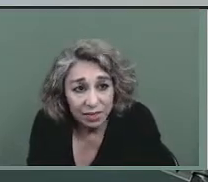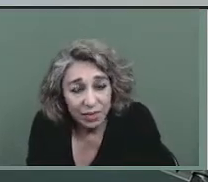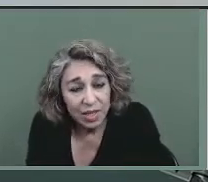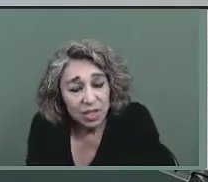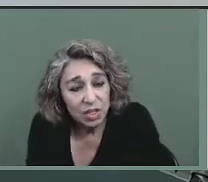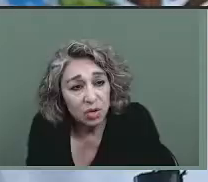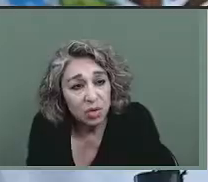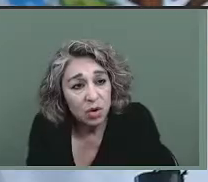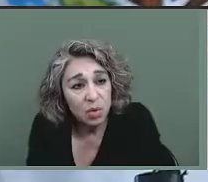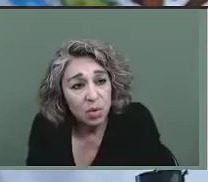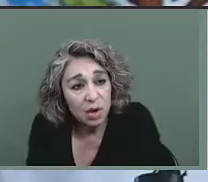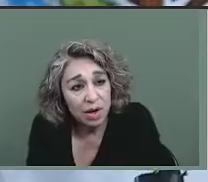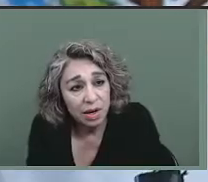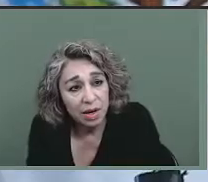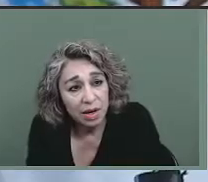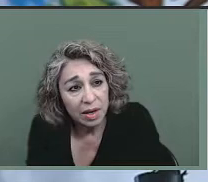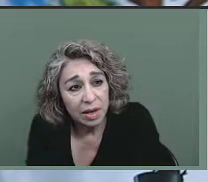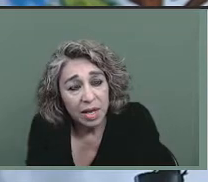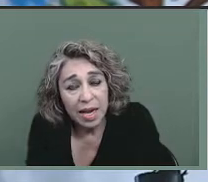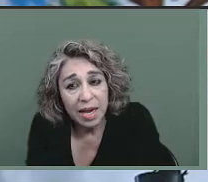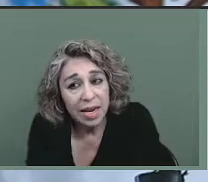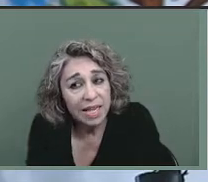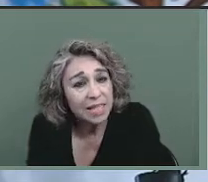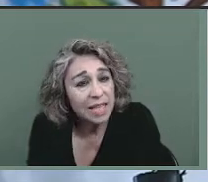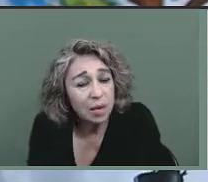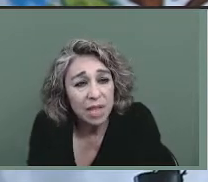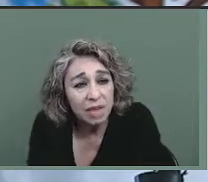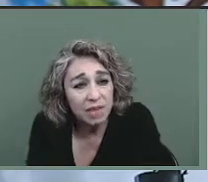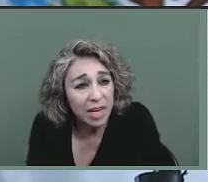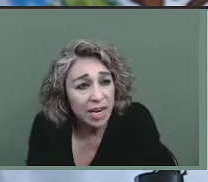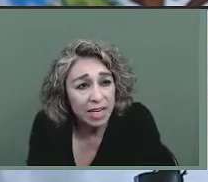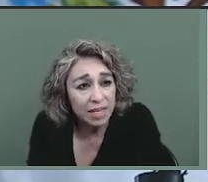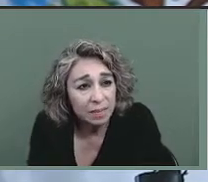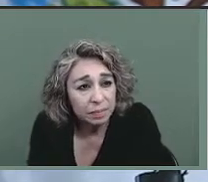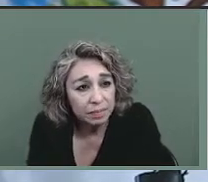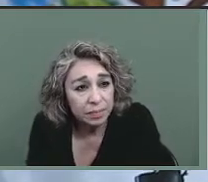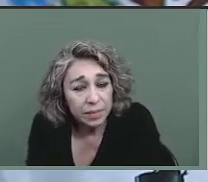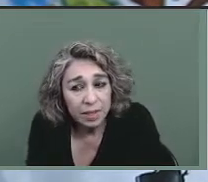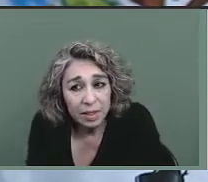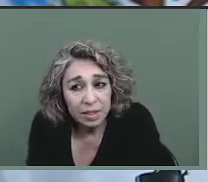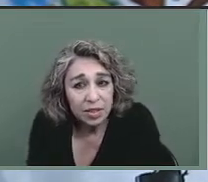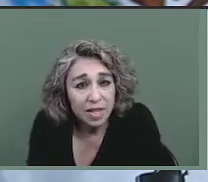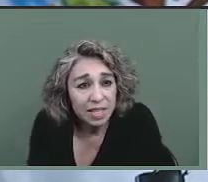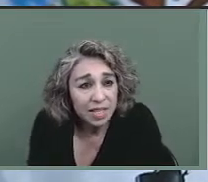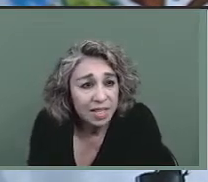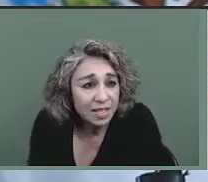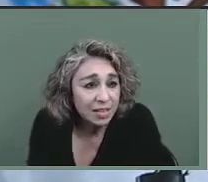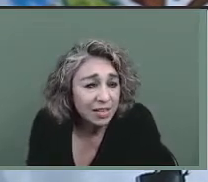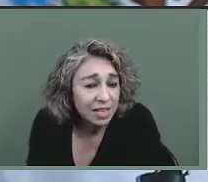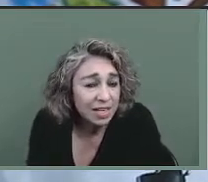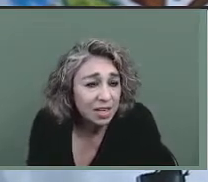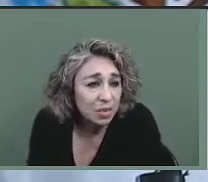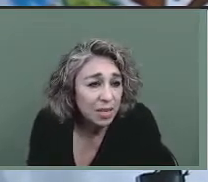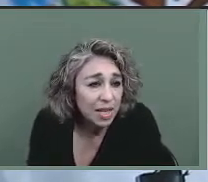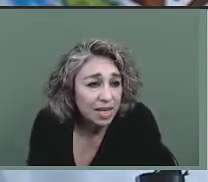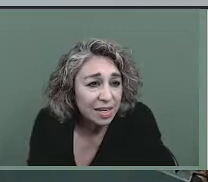us. So no more. And he says, I will not forget it. So the assessors that told me that,